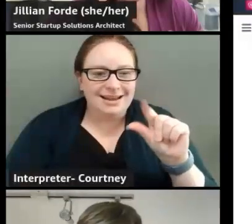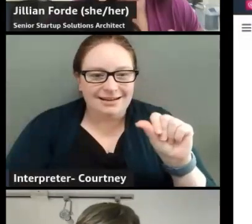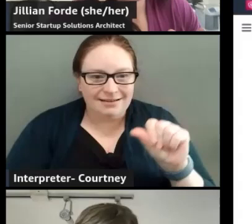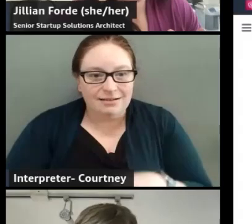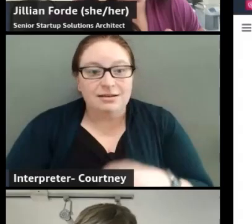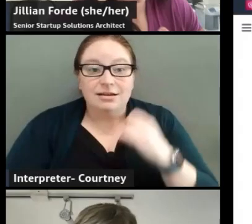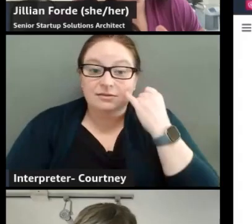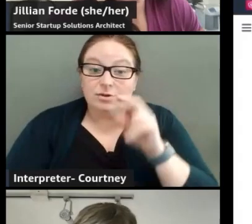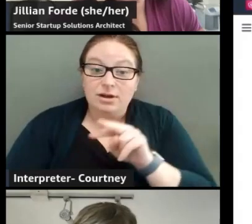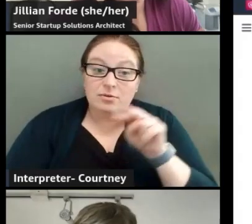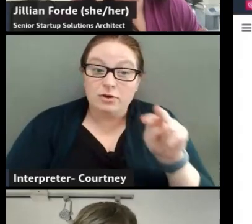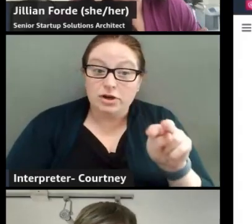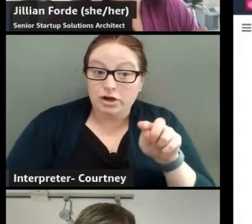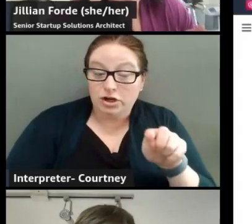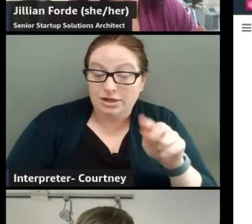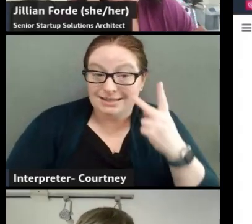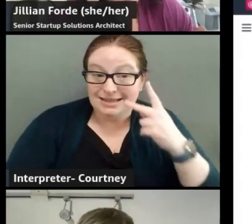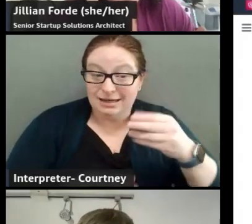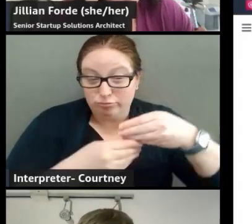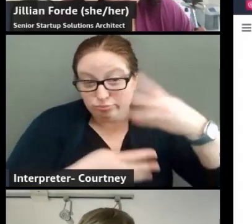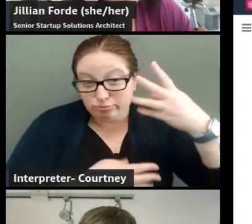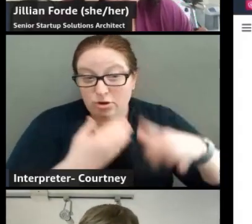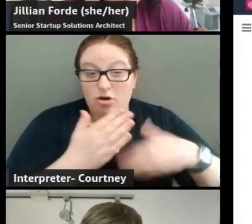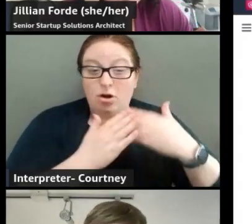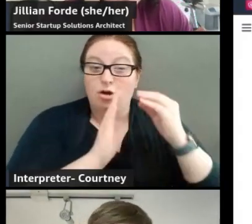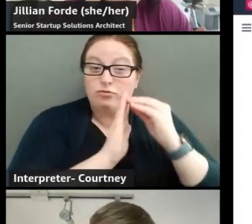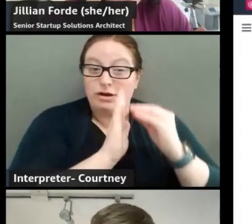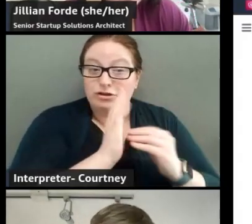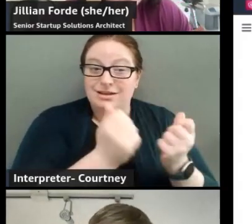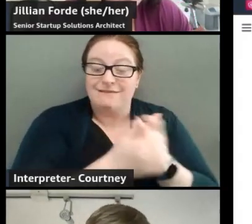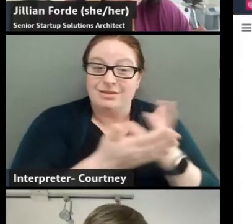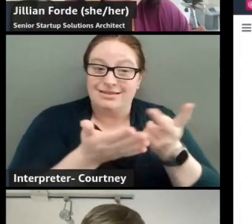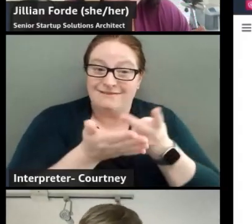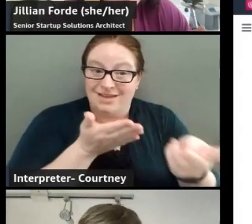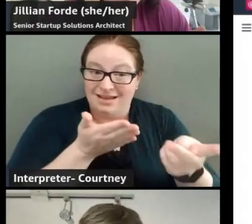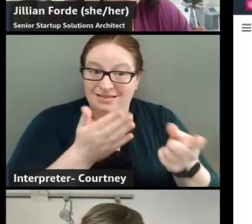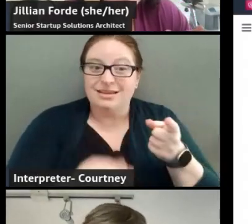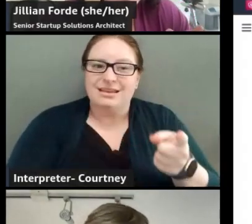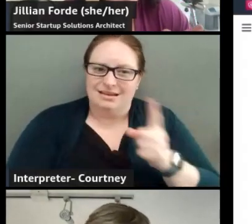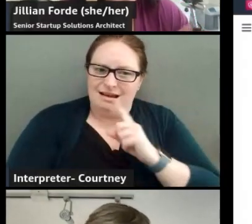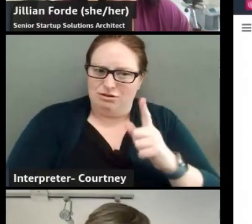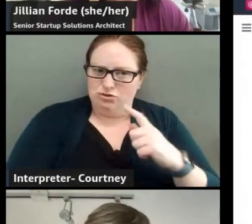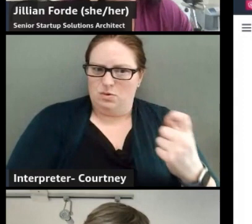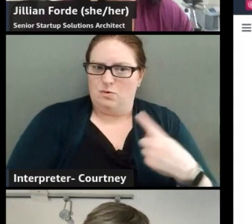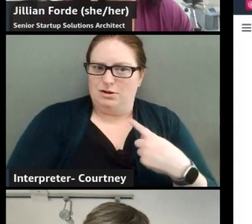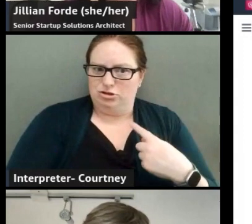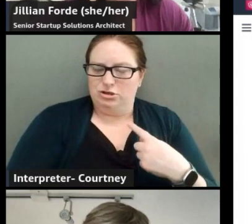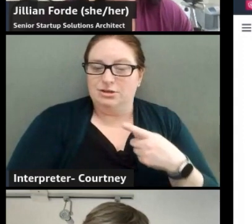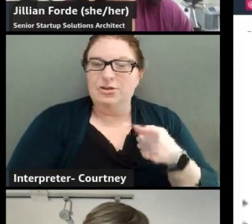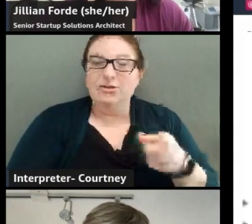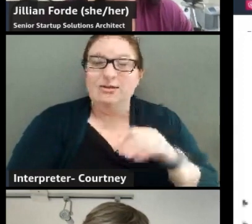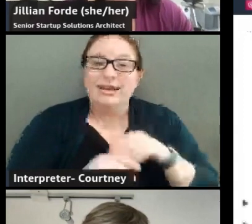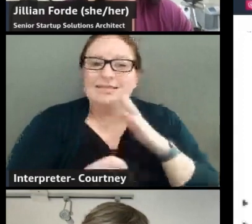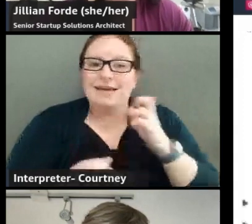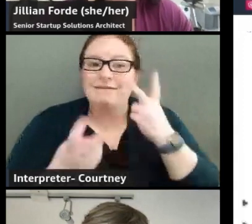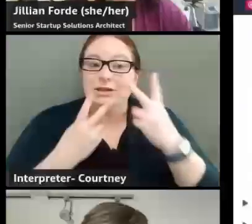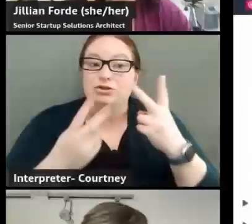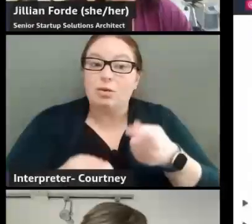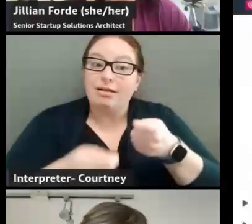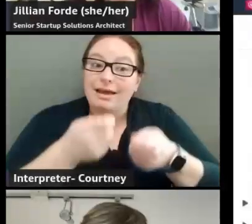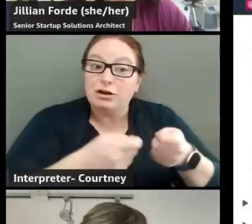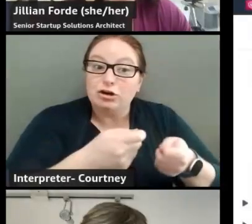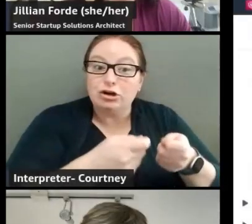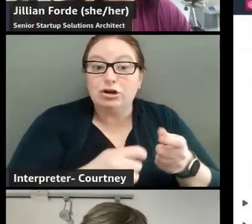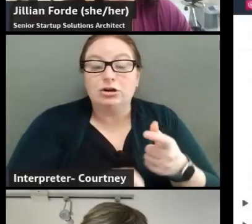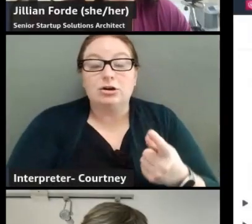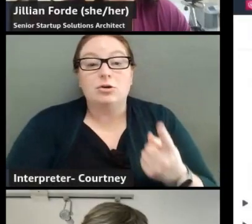here, and we're seeing all of the records right now that failed. So this is the actual question that you had. So I could have, in that visual editor, I could move one set